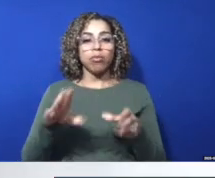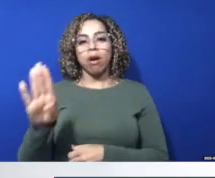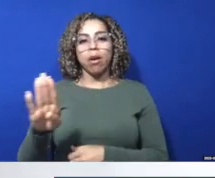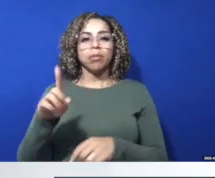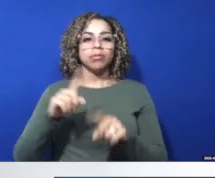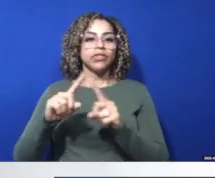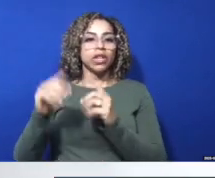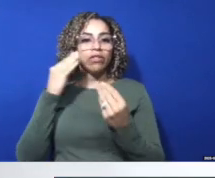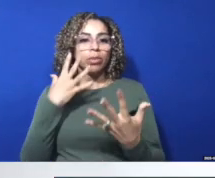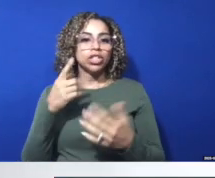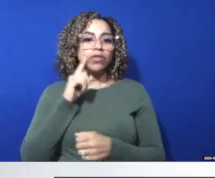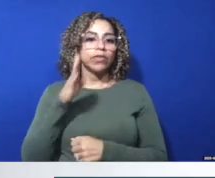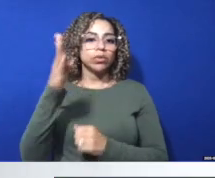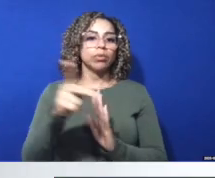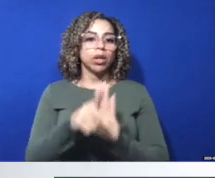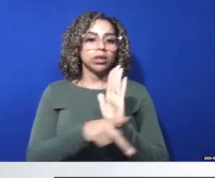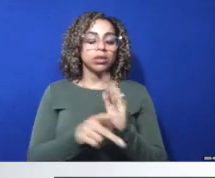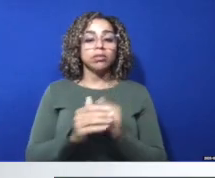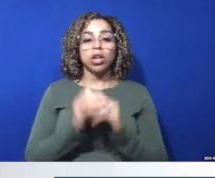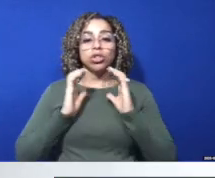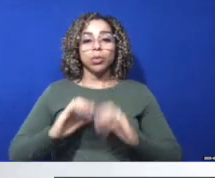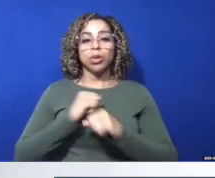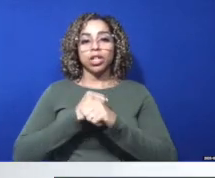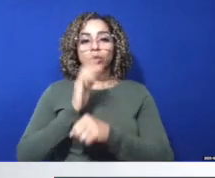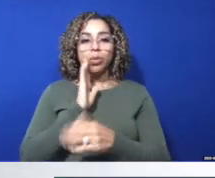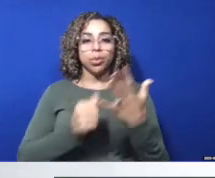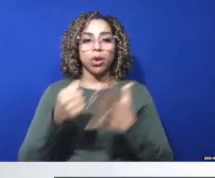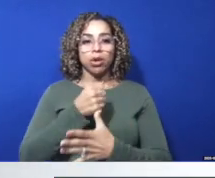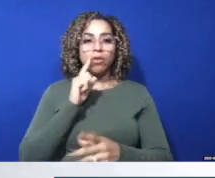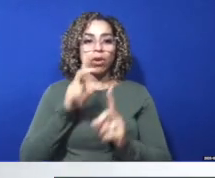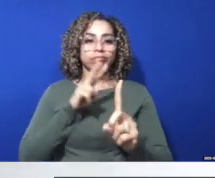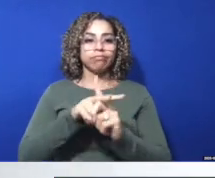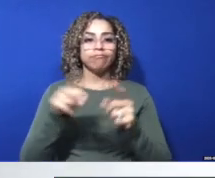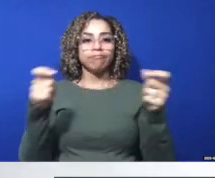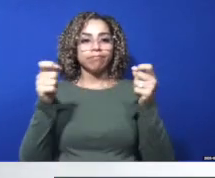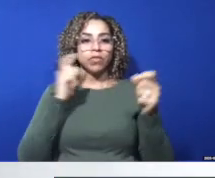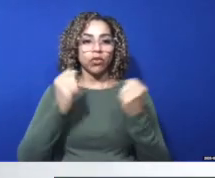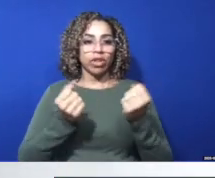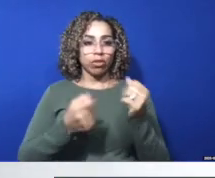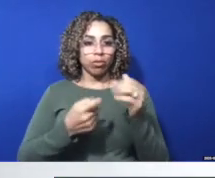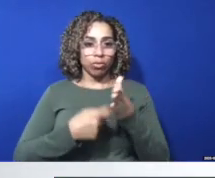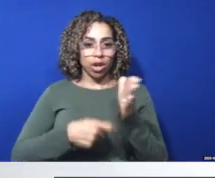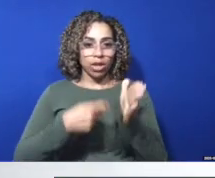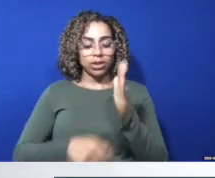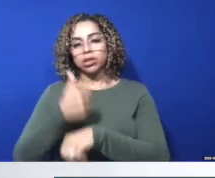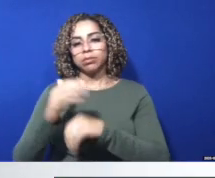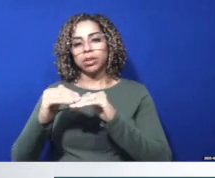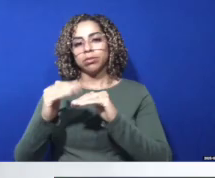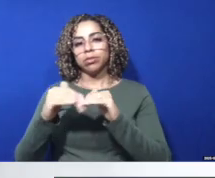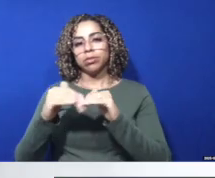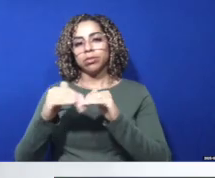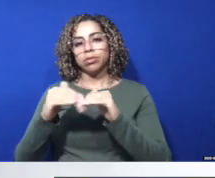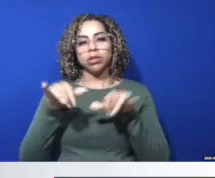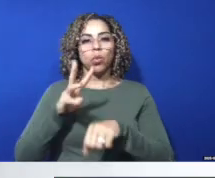implementing oversight of vehicle pricing and establishing minimum standards for warranties and certifications.